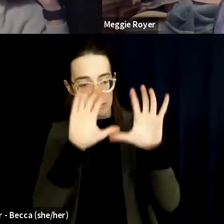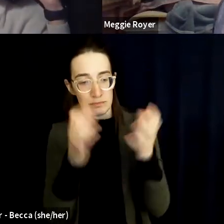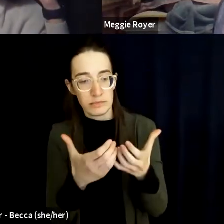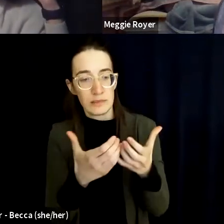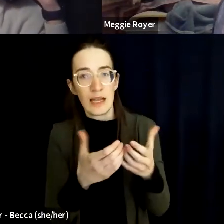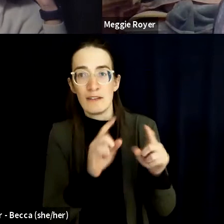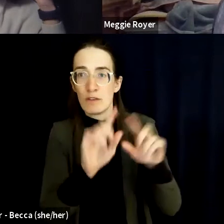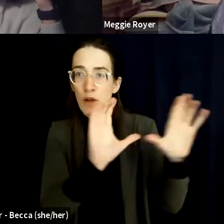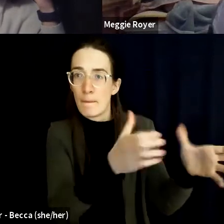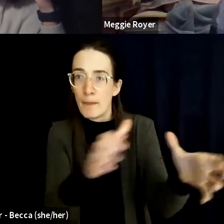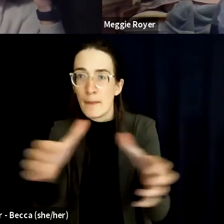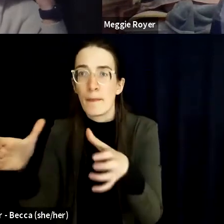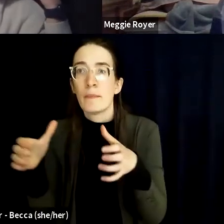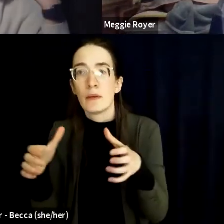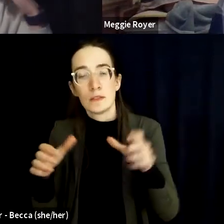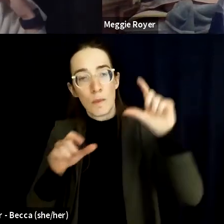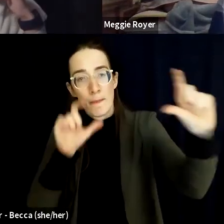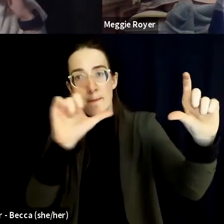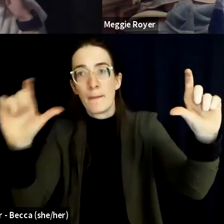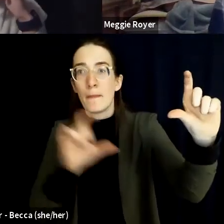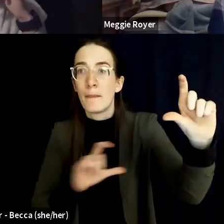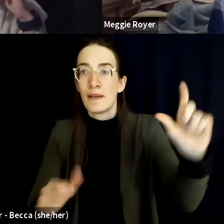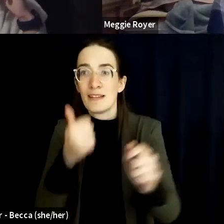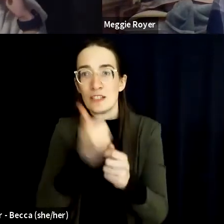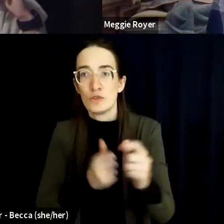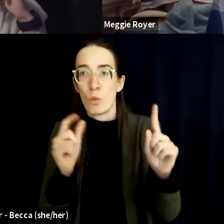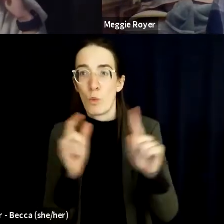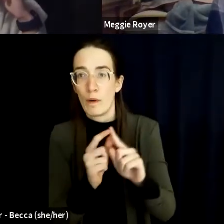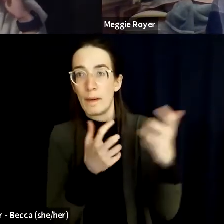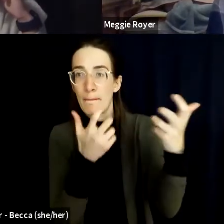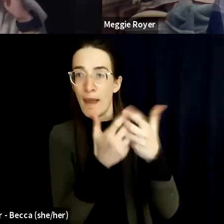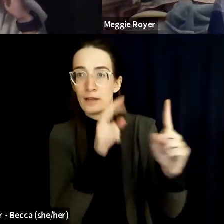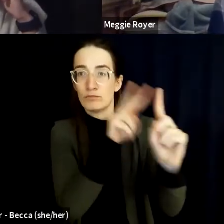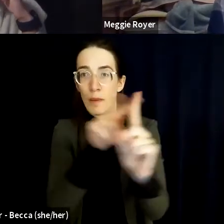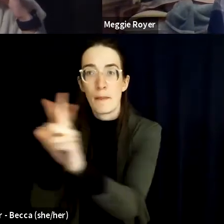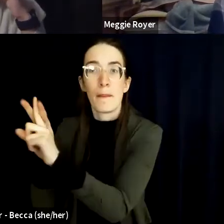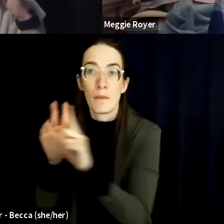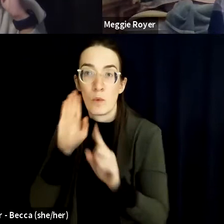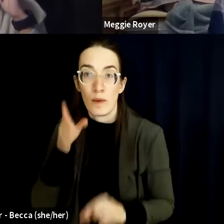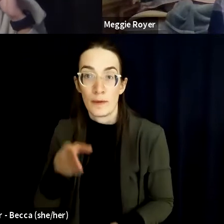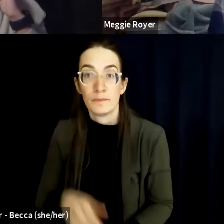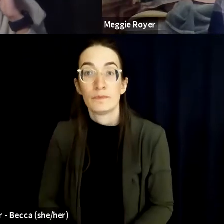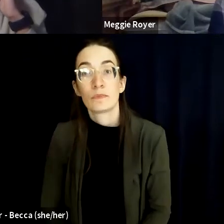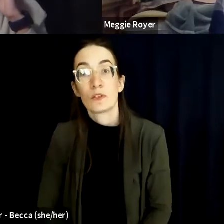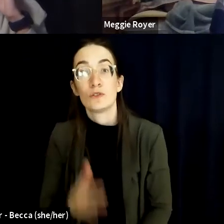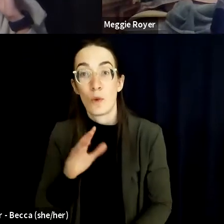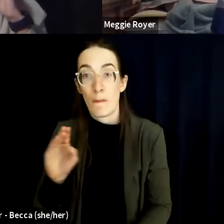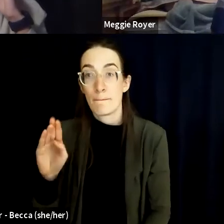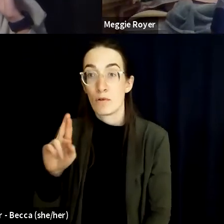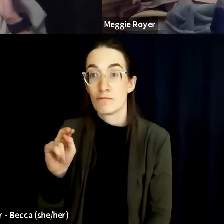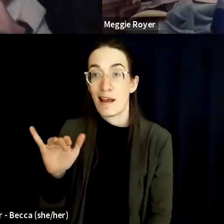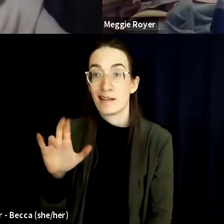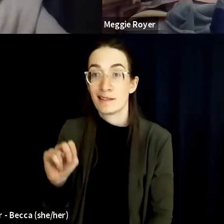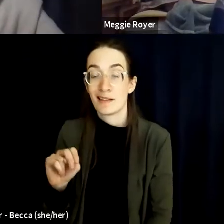word you want to be in each dimension. So Brennison will talk about the illustration that she created now, because she actually went through